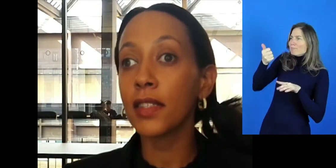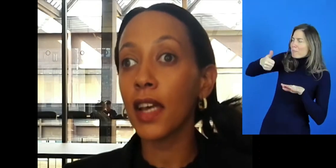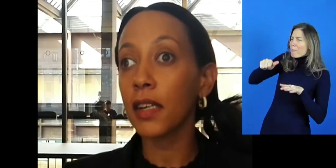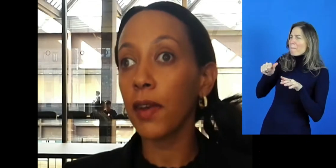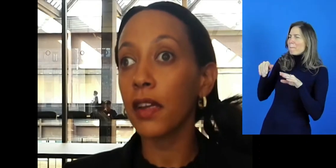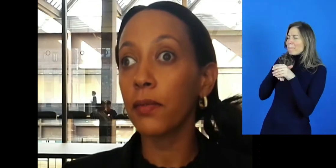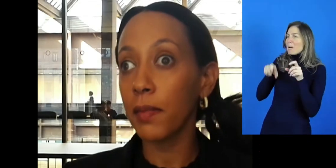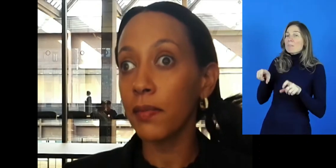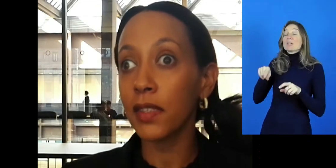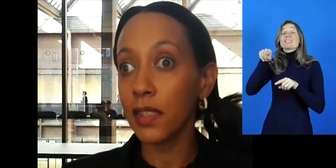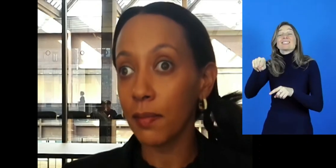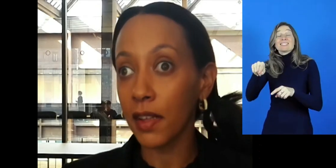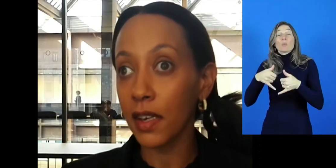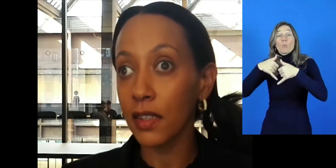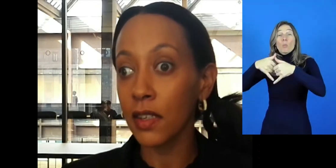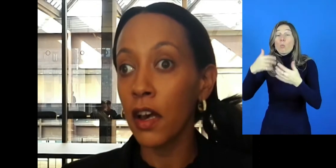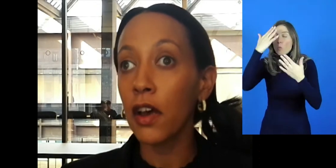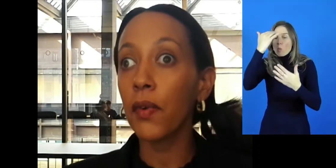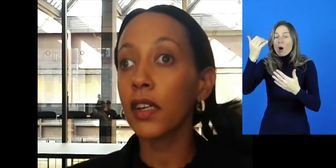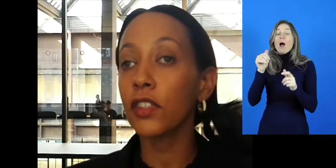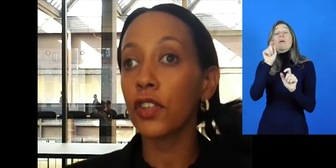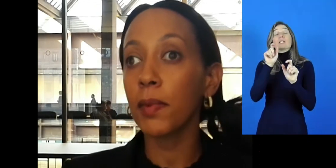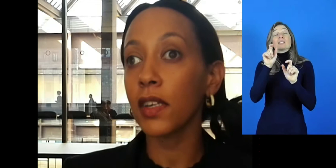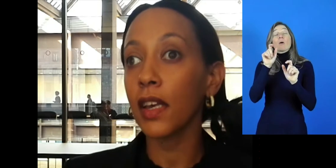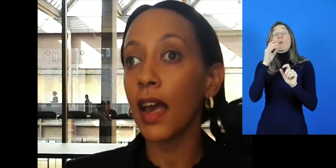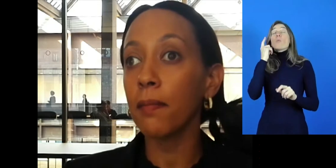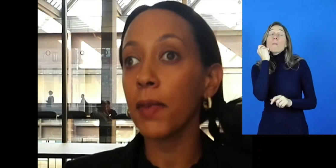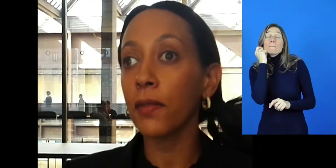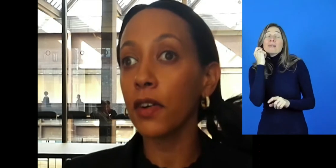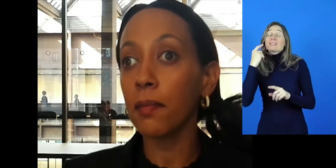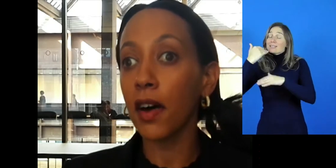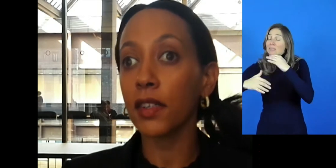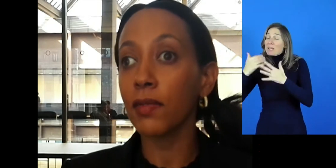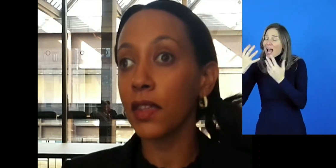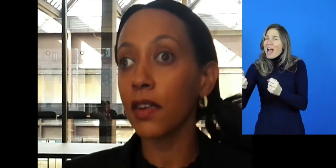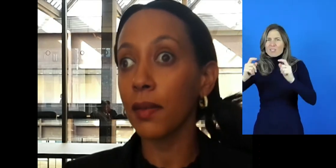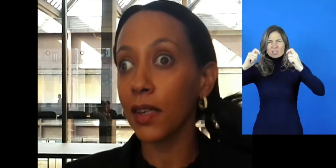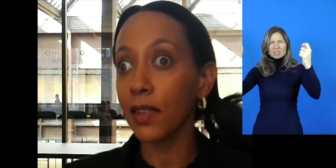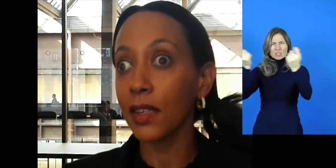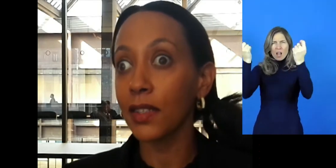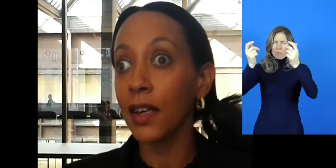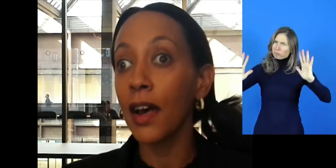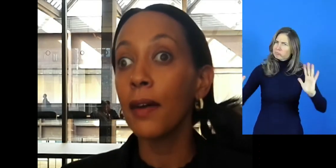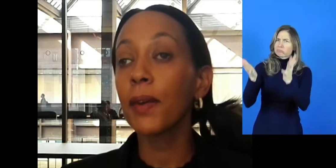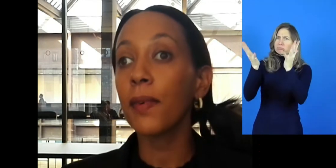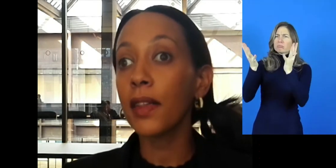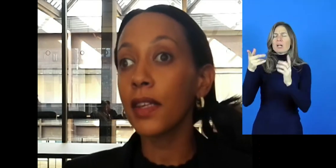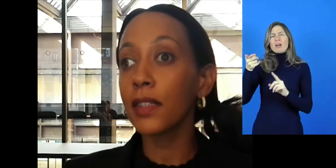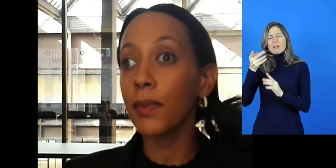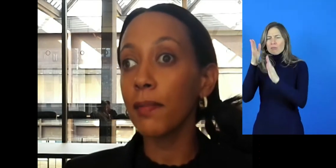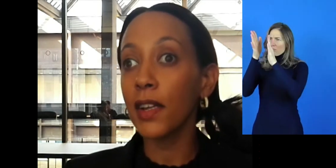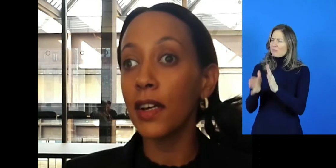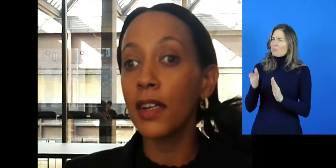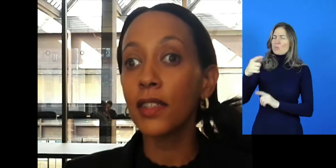to celebrate women with disabilities who are contributing and being role models within their communities. We want